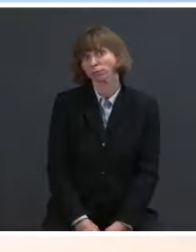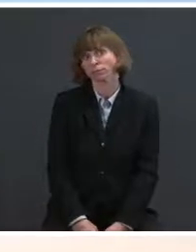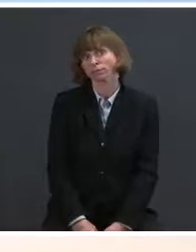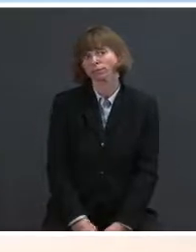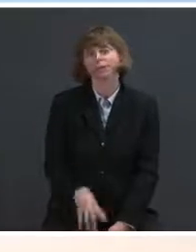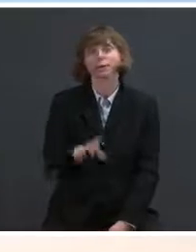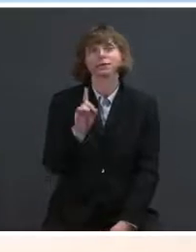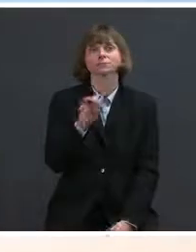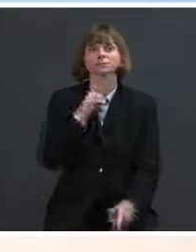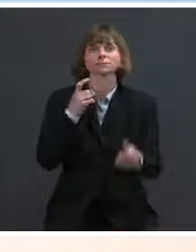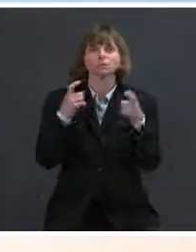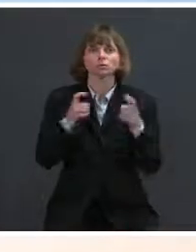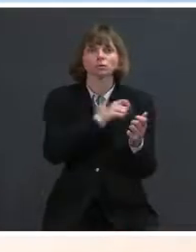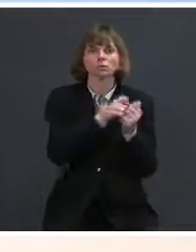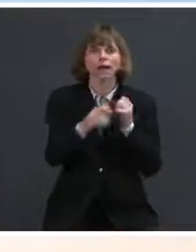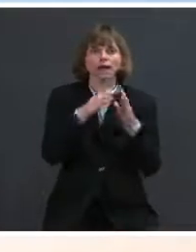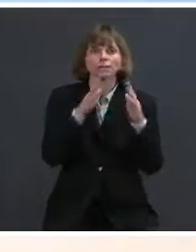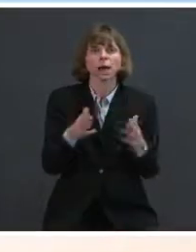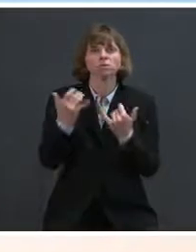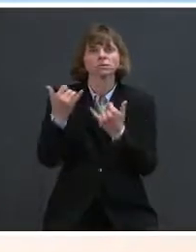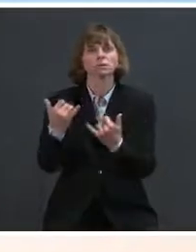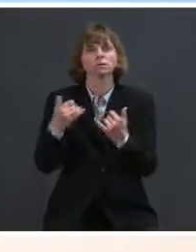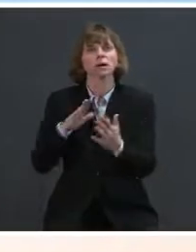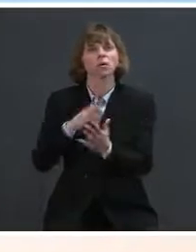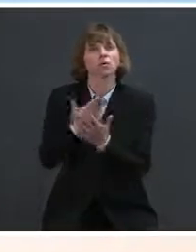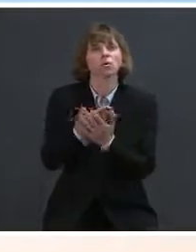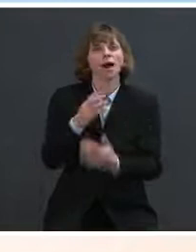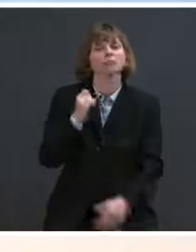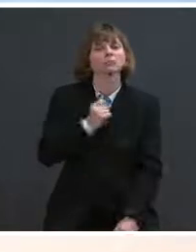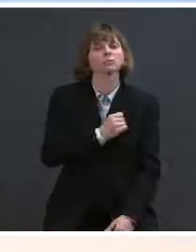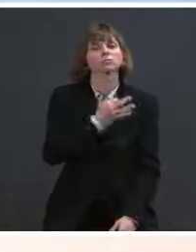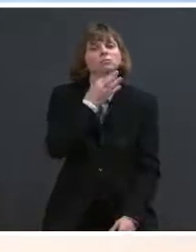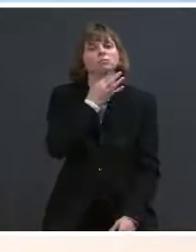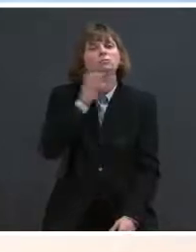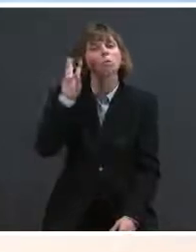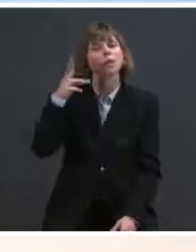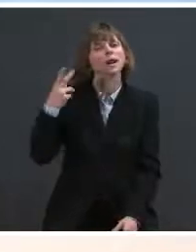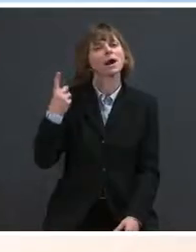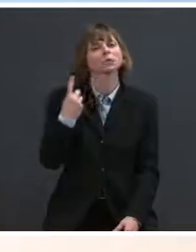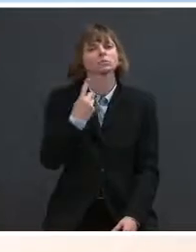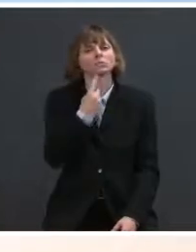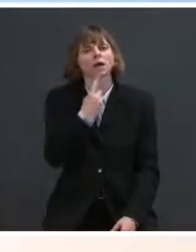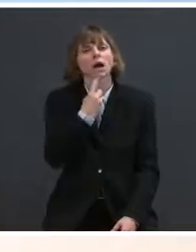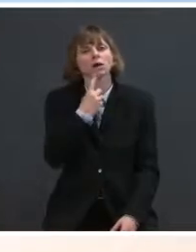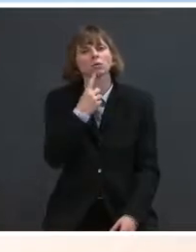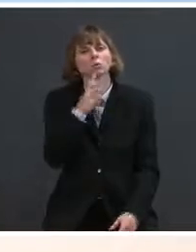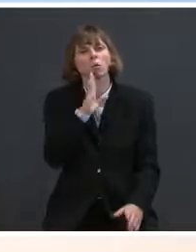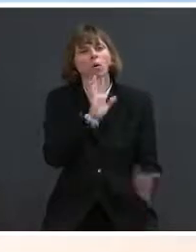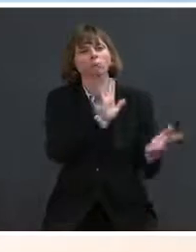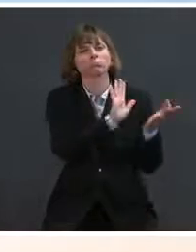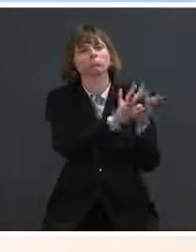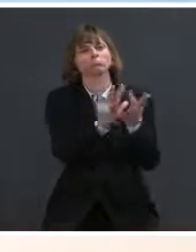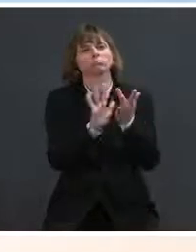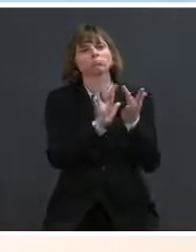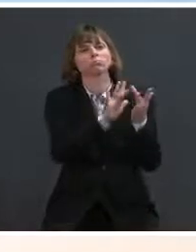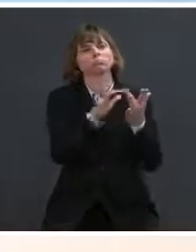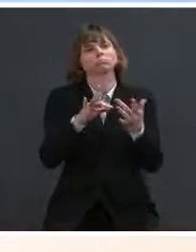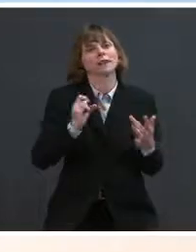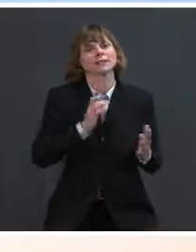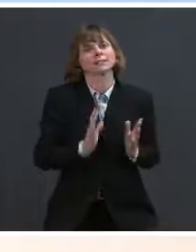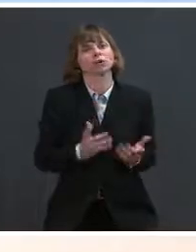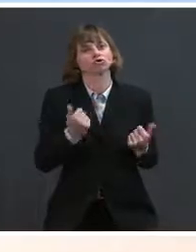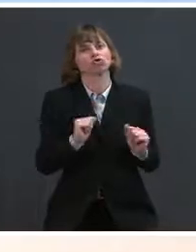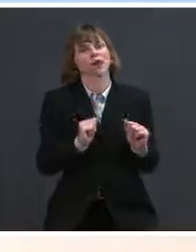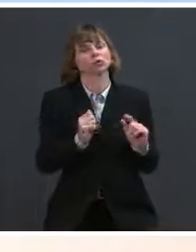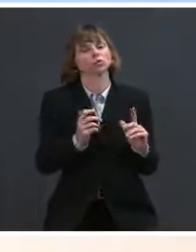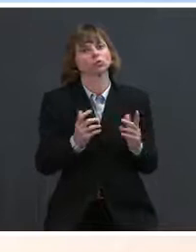gun control passed through the House. Now it moves to the Senate. Curious what the White House's outreach is going to be to senators to try to get 60 votes